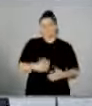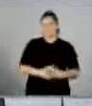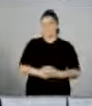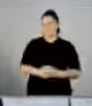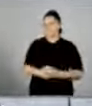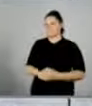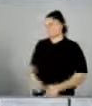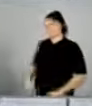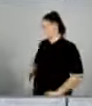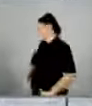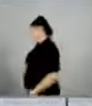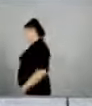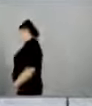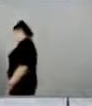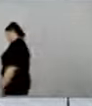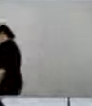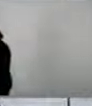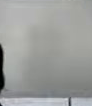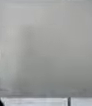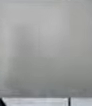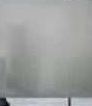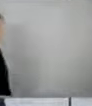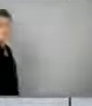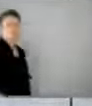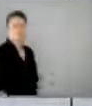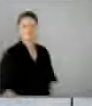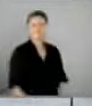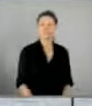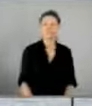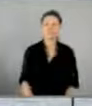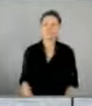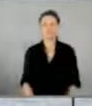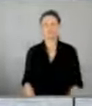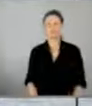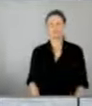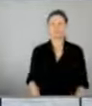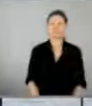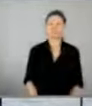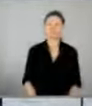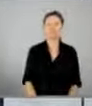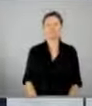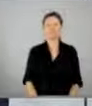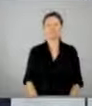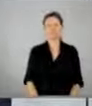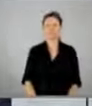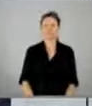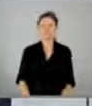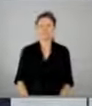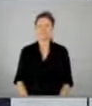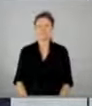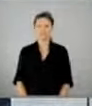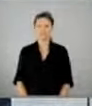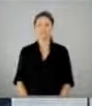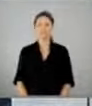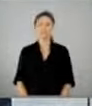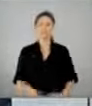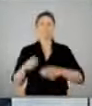I'm not happy about the fact that this the Brittany Higgins matter was not brought to my attention, and I can assure you people know